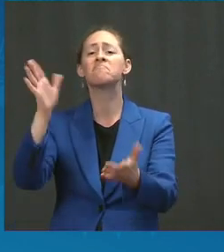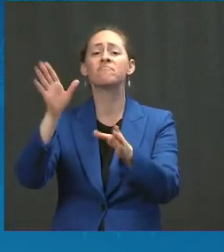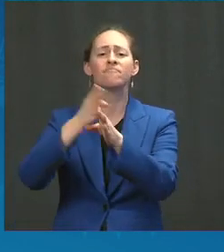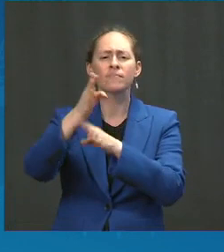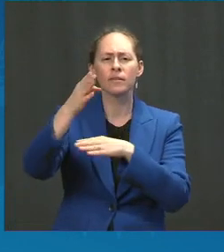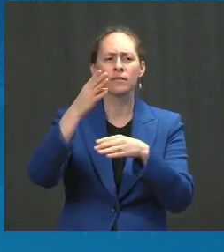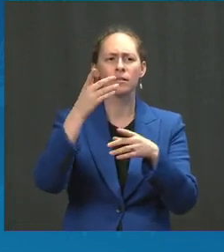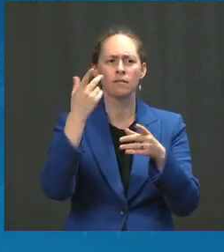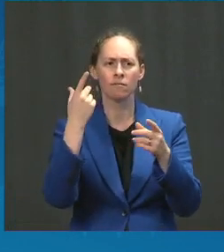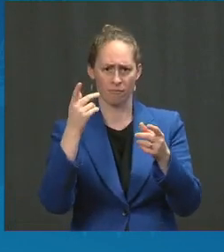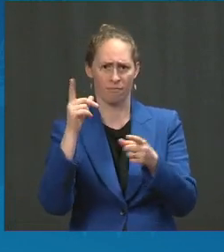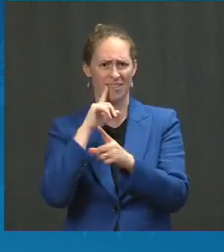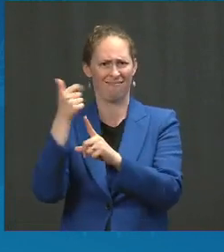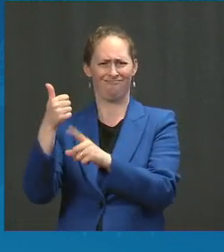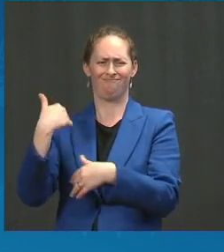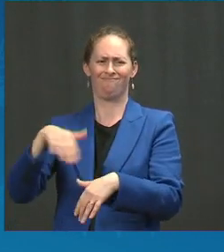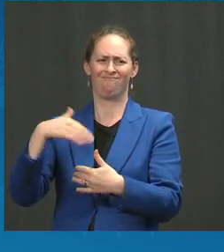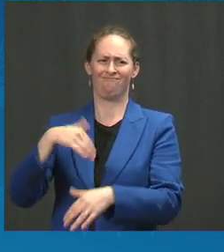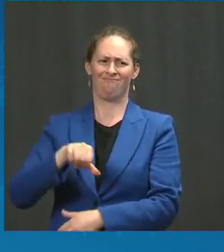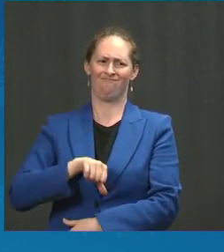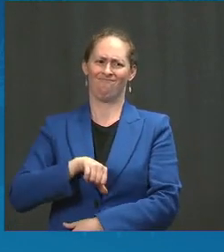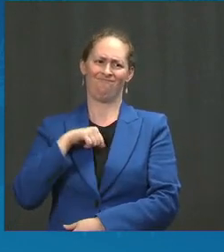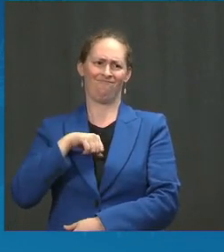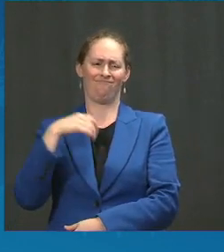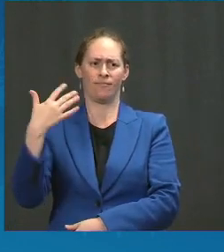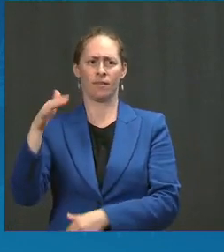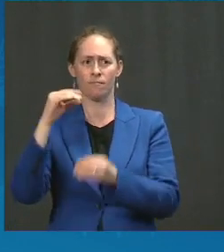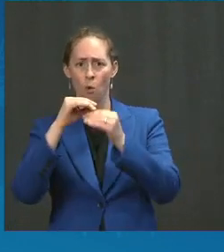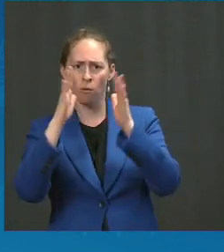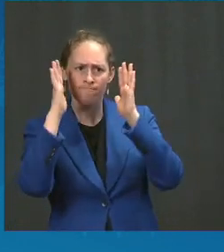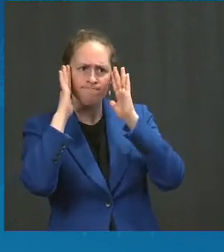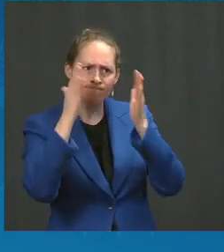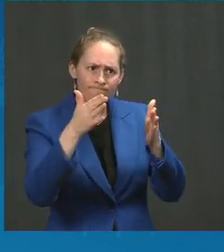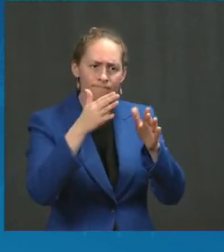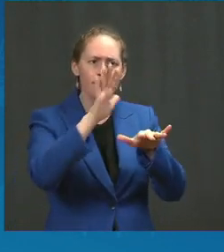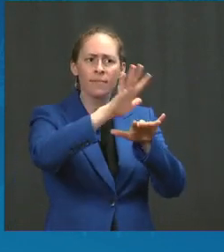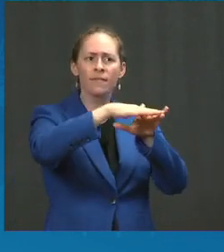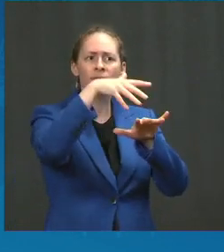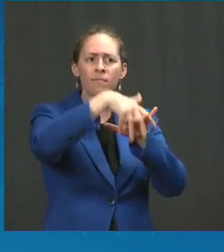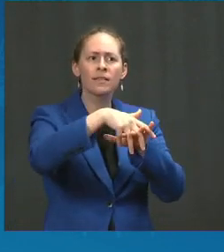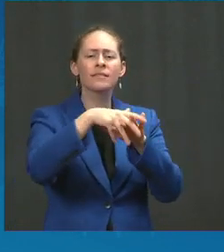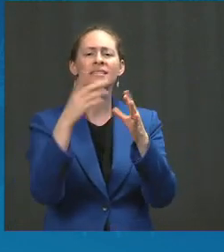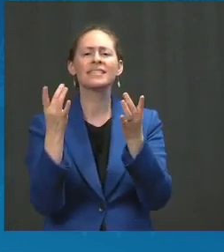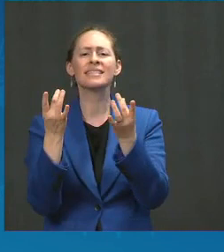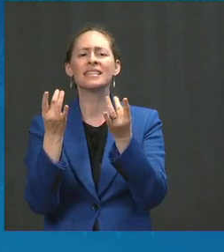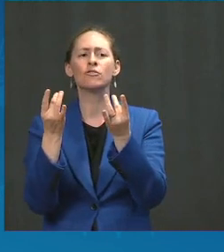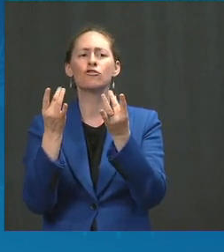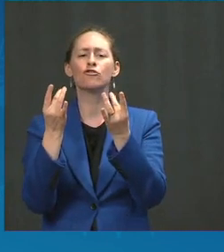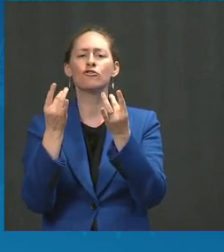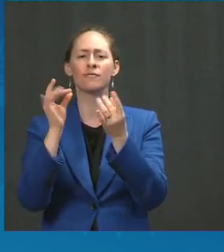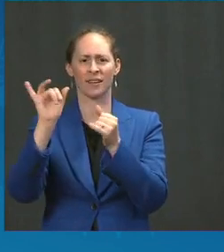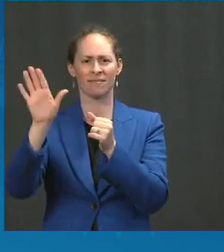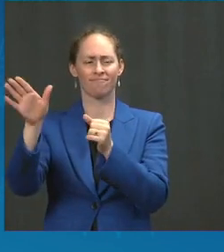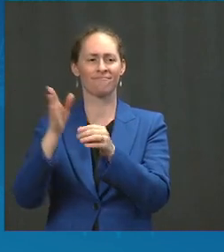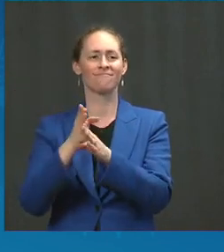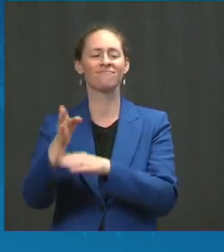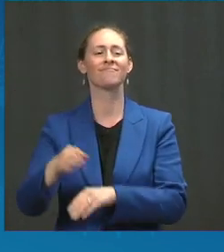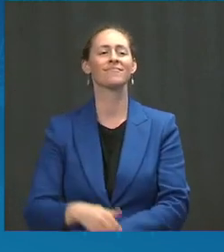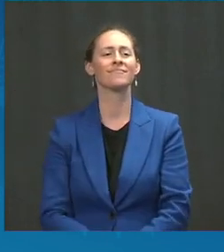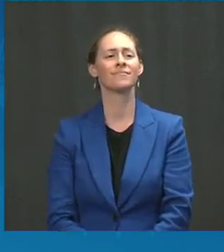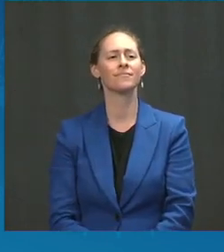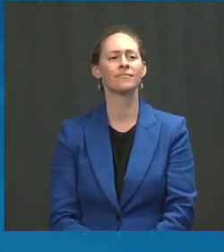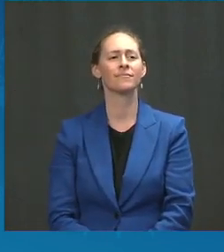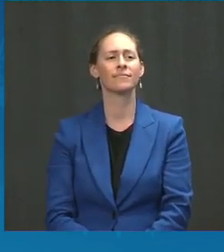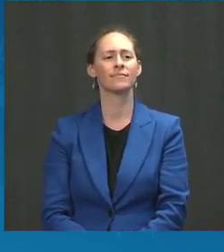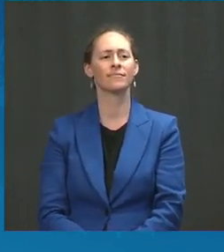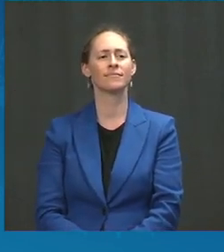offer as well the Made in America sticker on most of his products and programs. Susquehanna Glass also received crucial relief during the